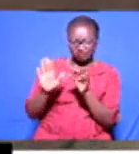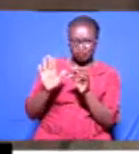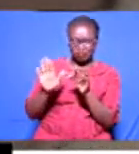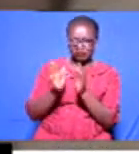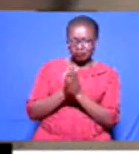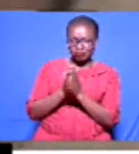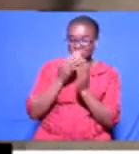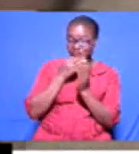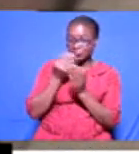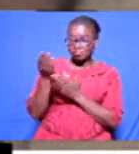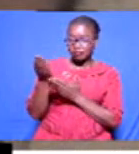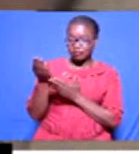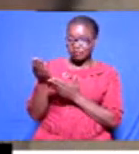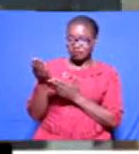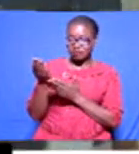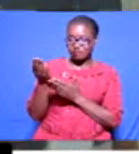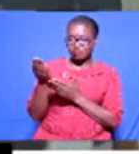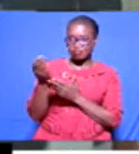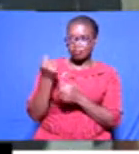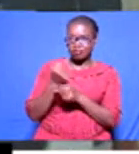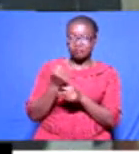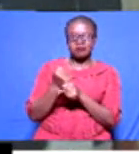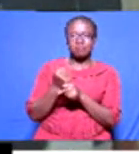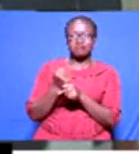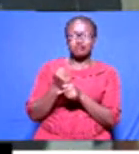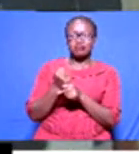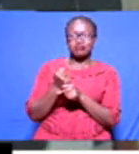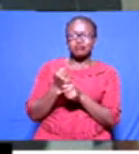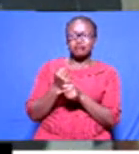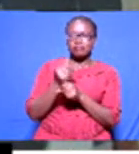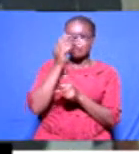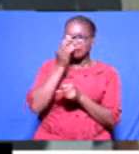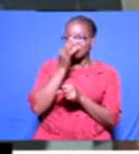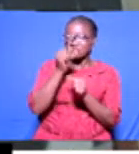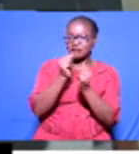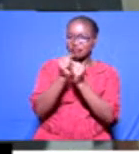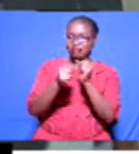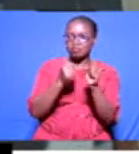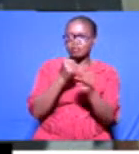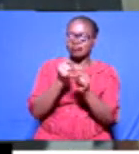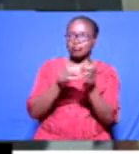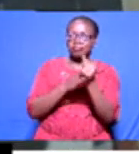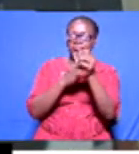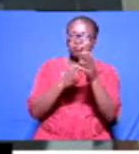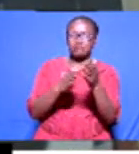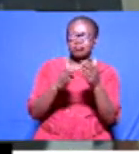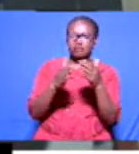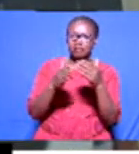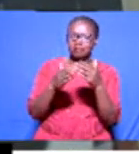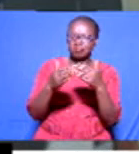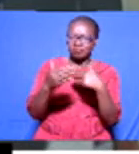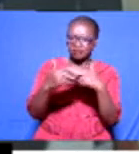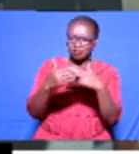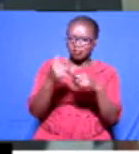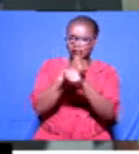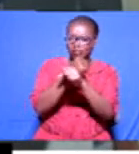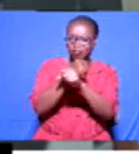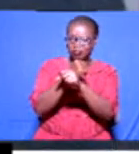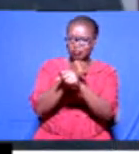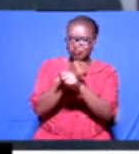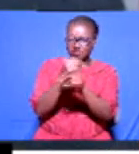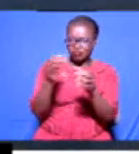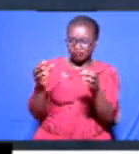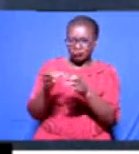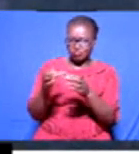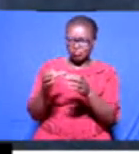Kizito Mutoro, who worked for the late former president for the 10 years as the leader of the close protection unit, has hailed the late